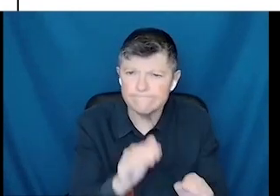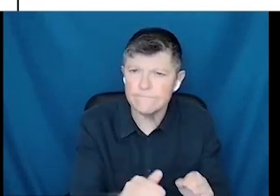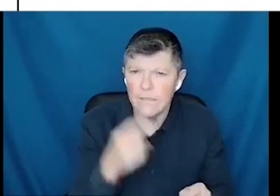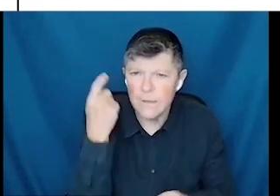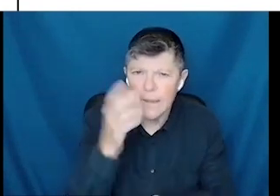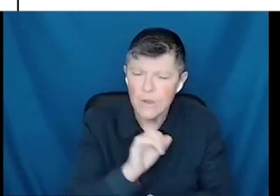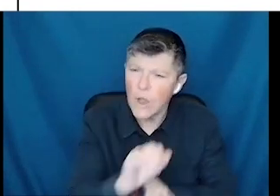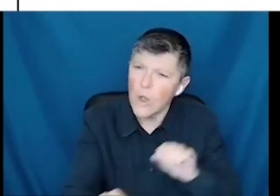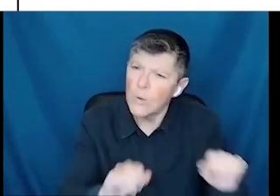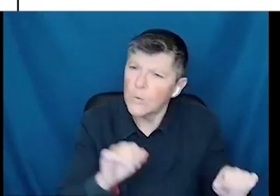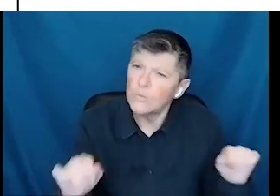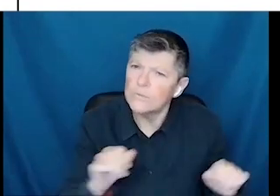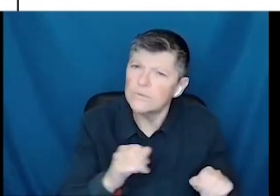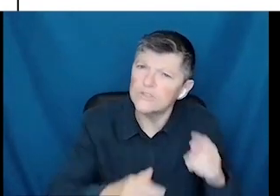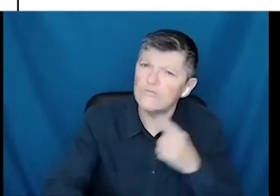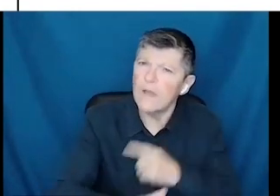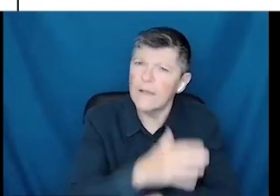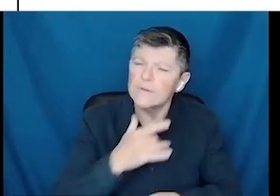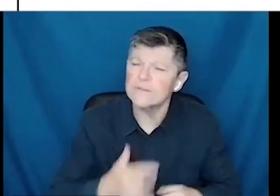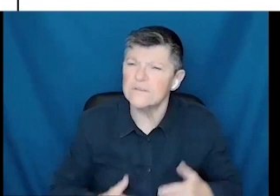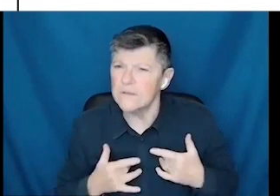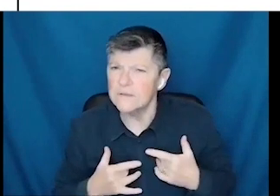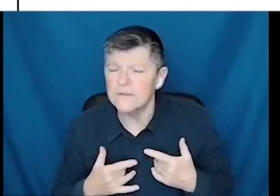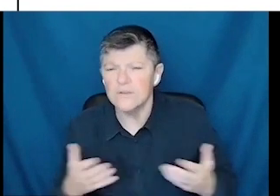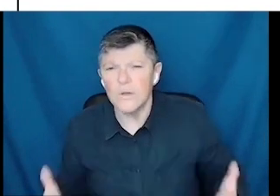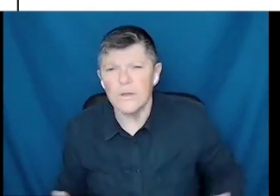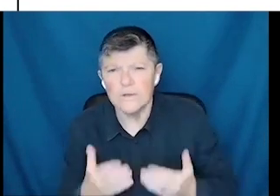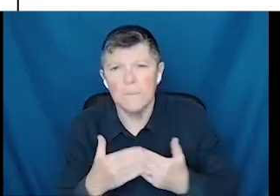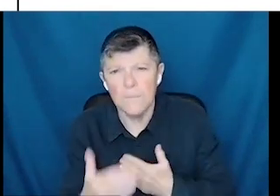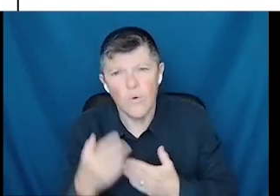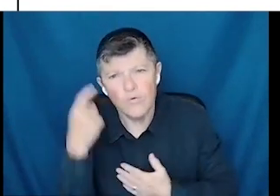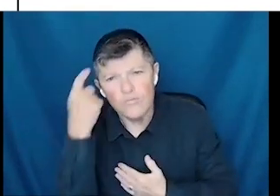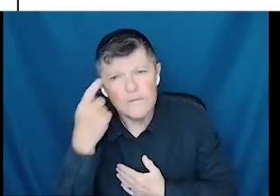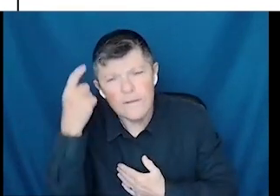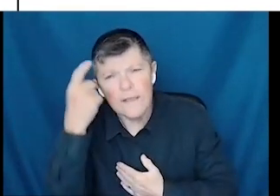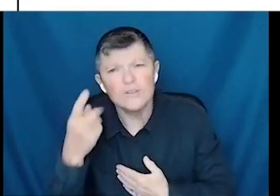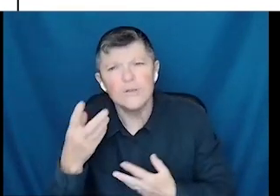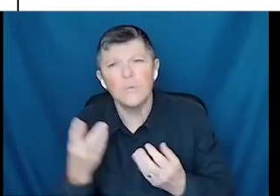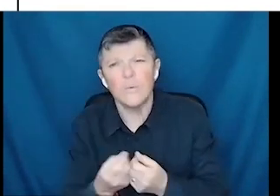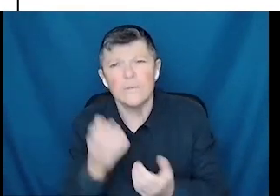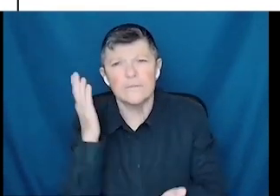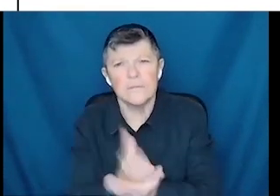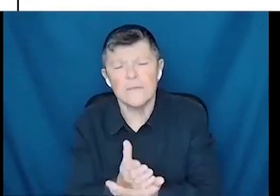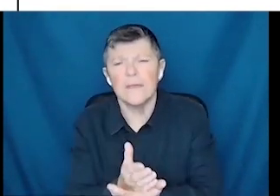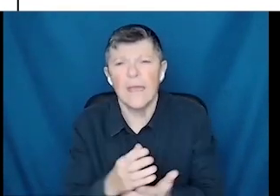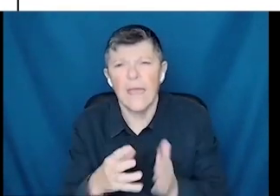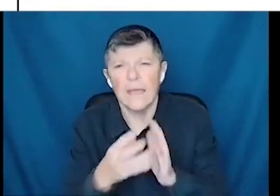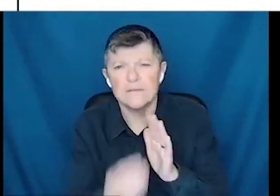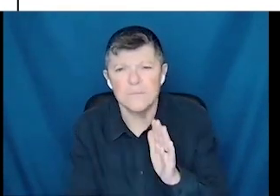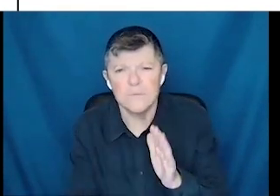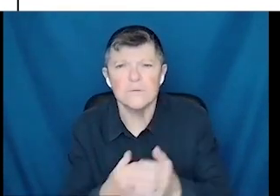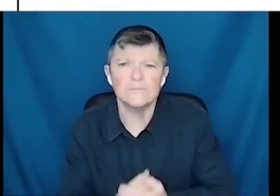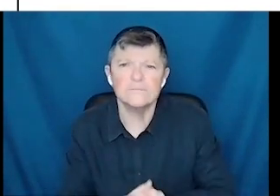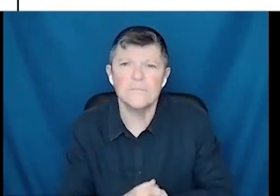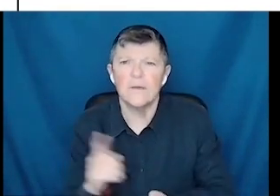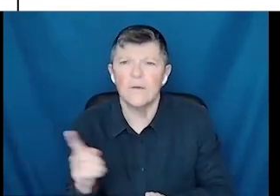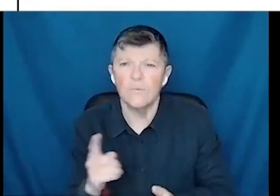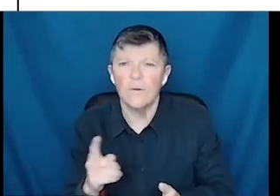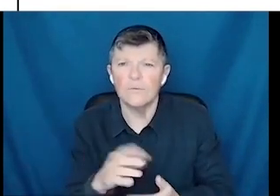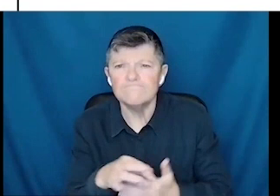encourages more reflection with concrete examples, like saying aspects of your neighborhood